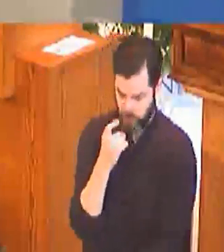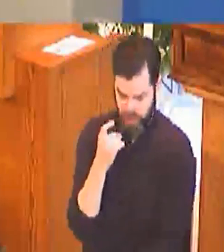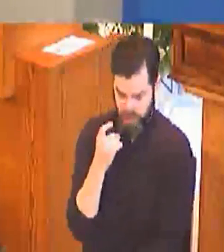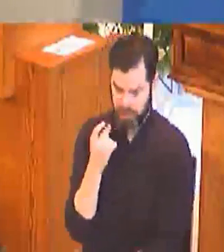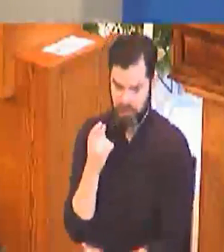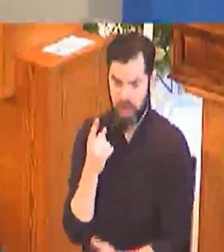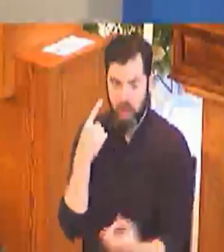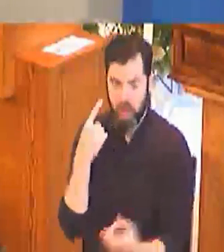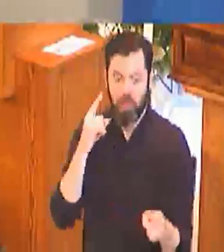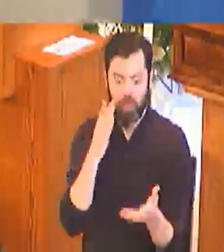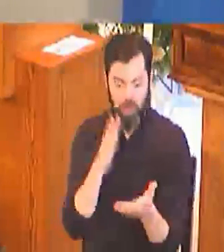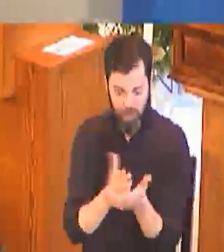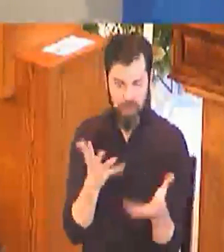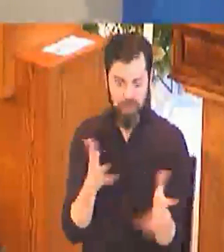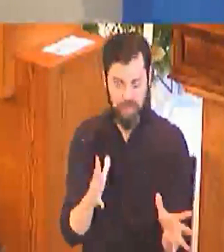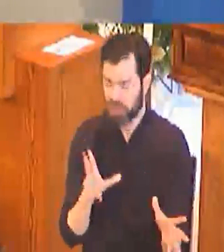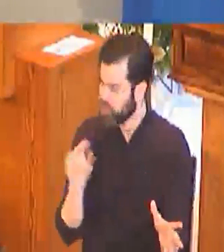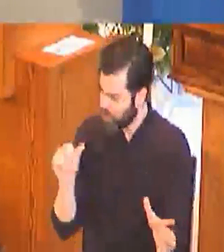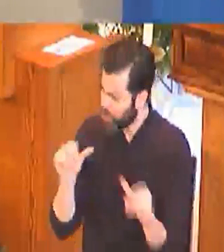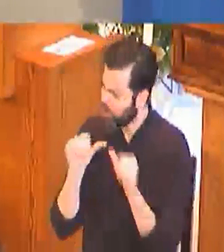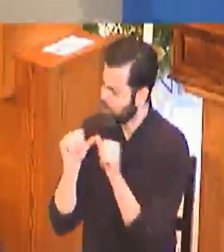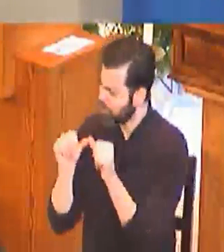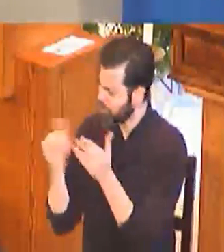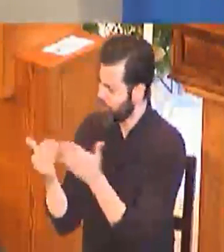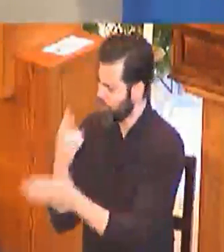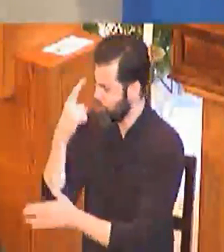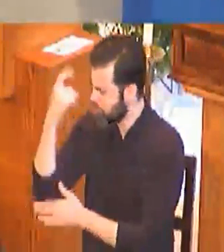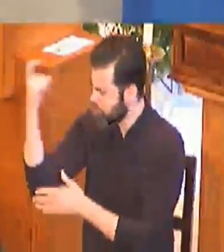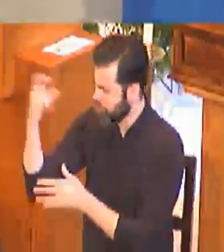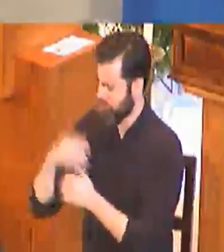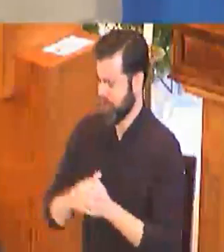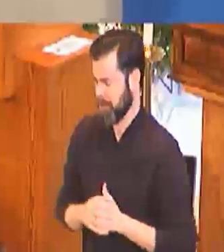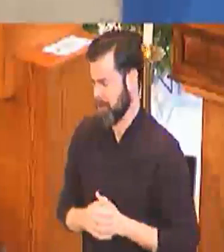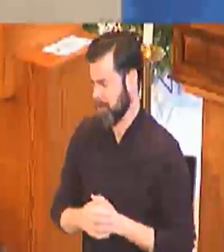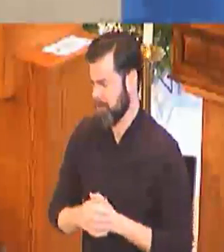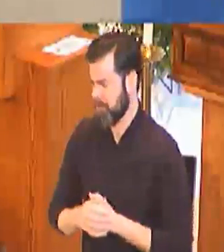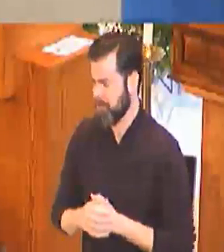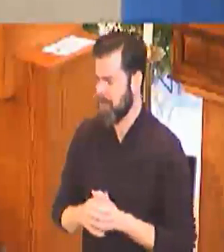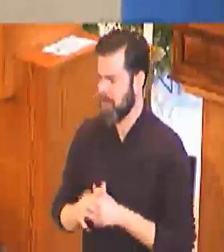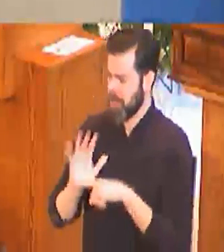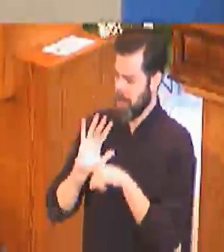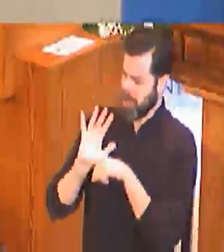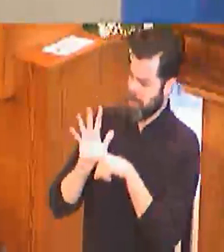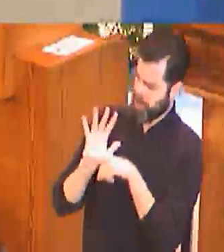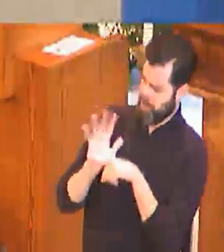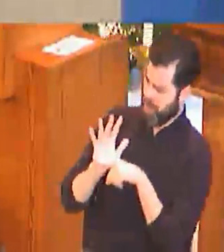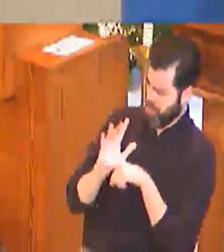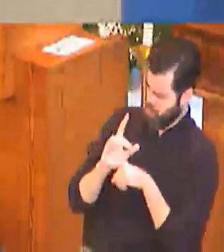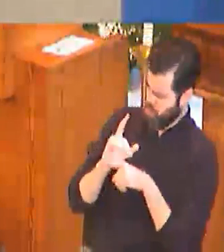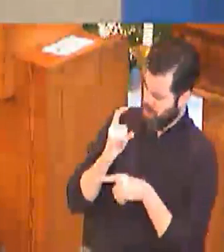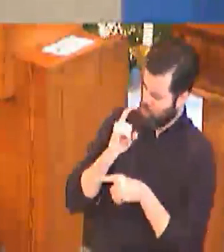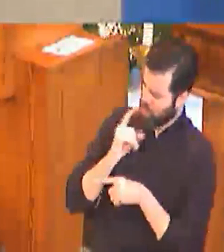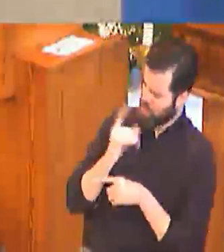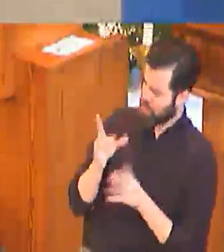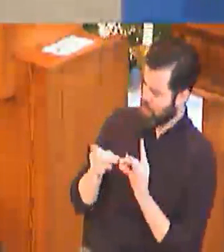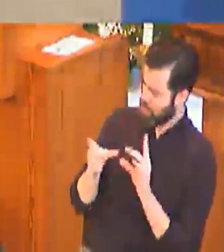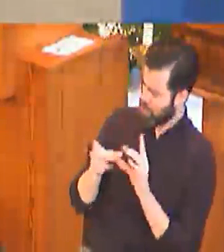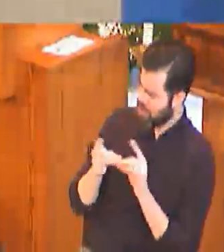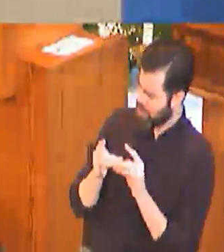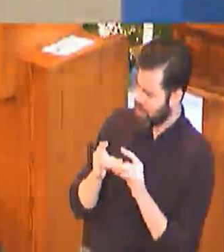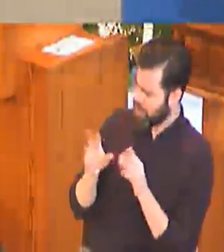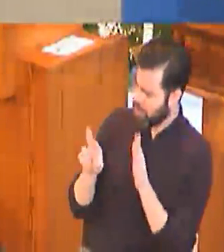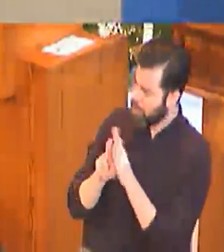that I watched Friday, the moment that they achieved putting a man into orbit and bringing him home, I mean, the